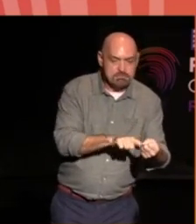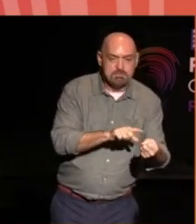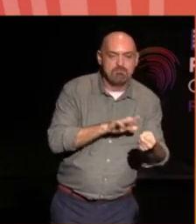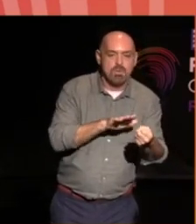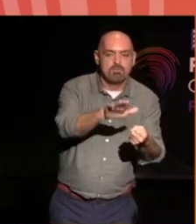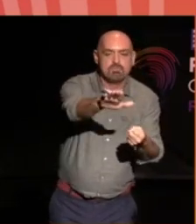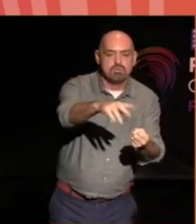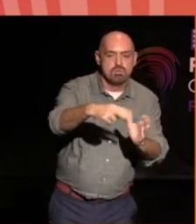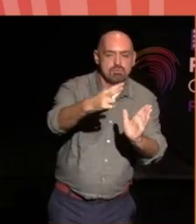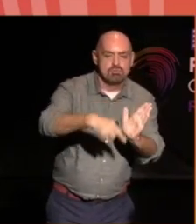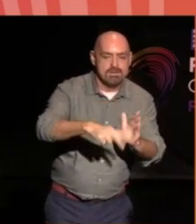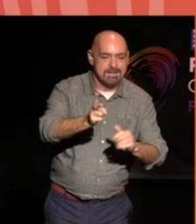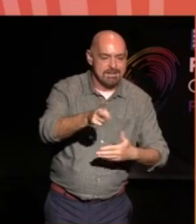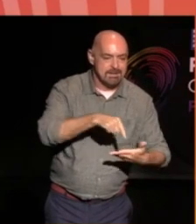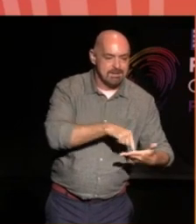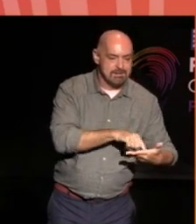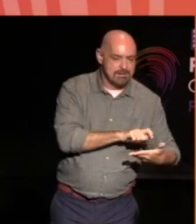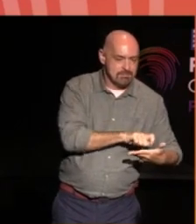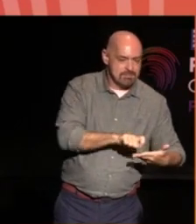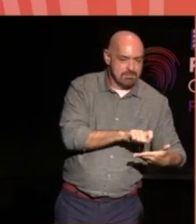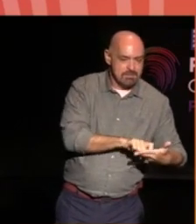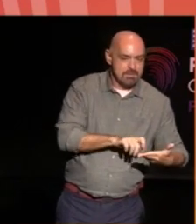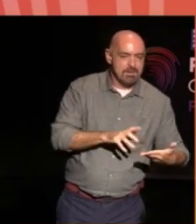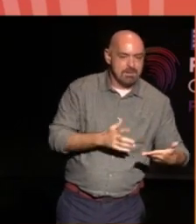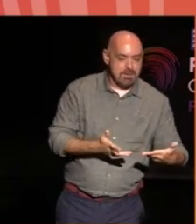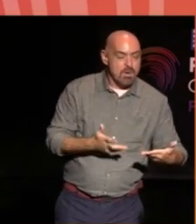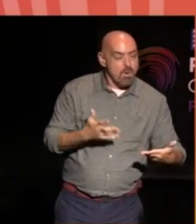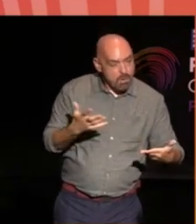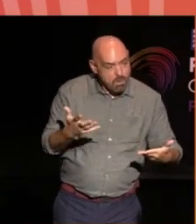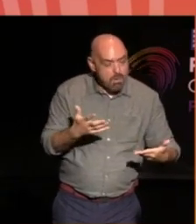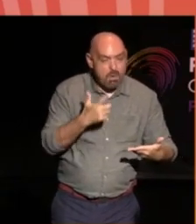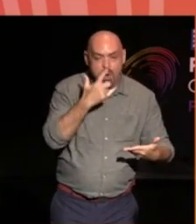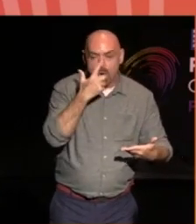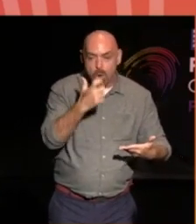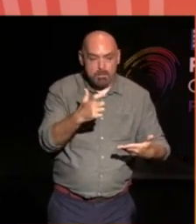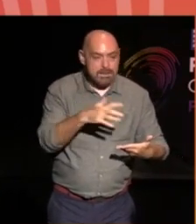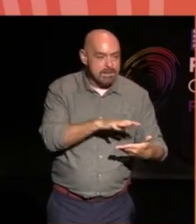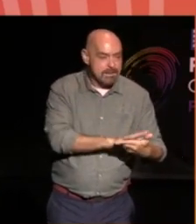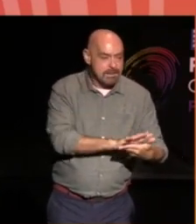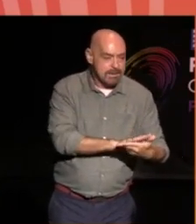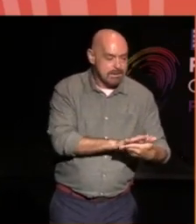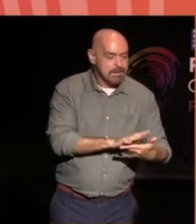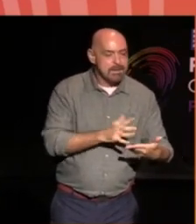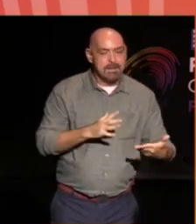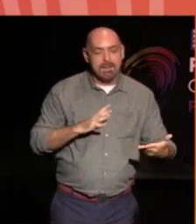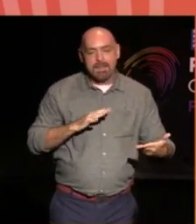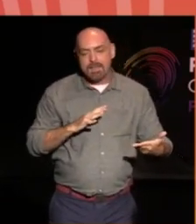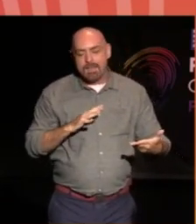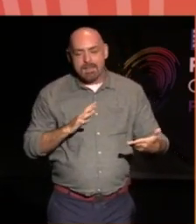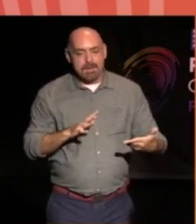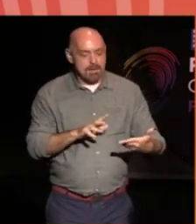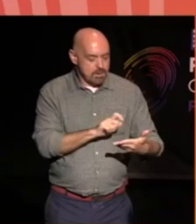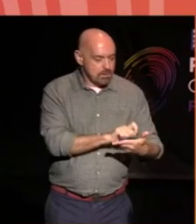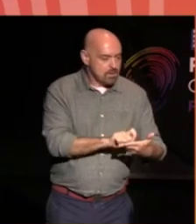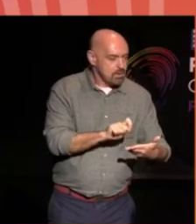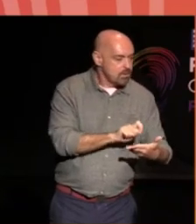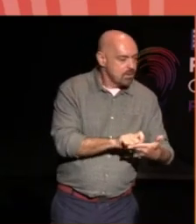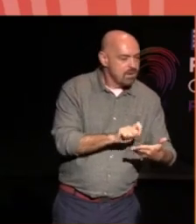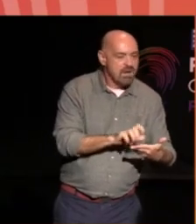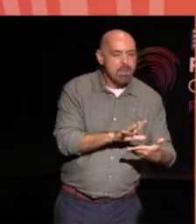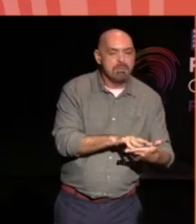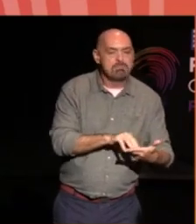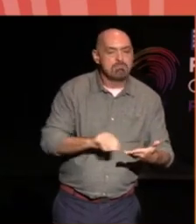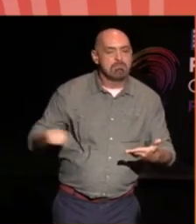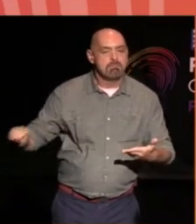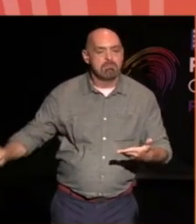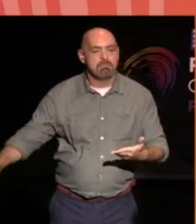there, but also it can invite a level of complacency, because sometimes you write something down and you're like, okay, that's done